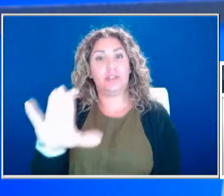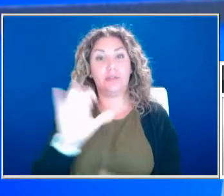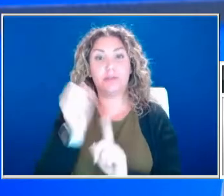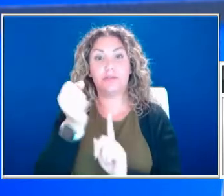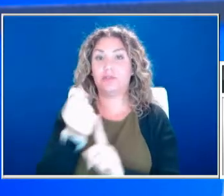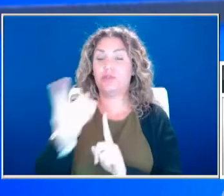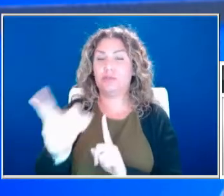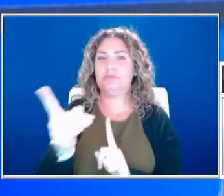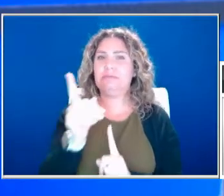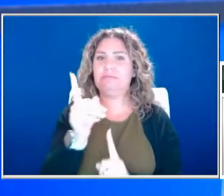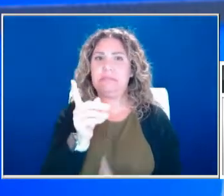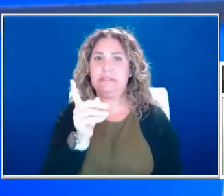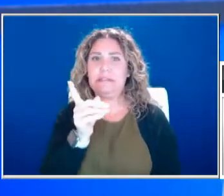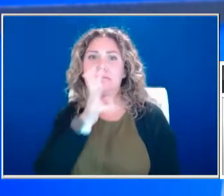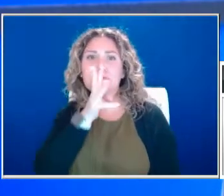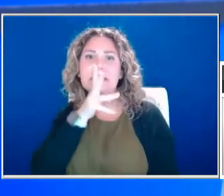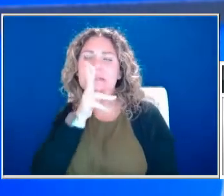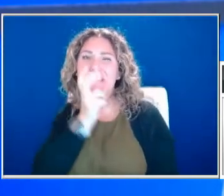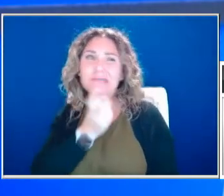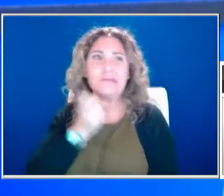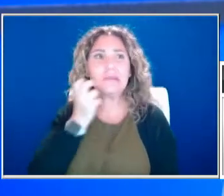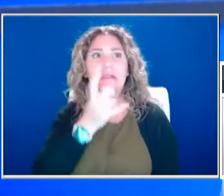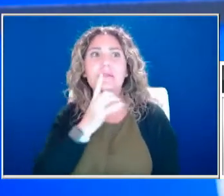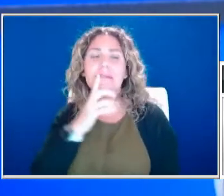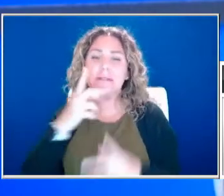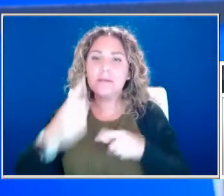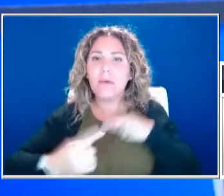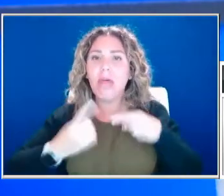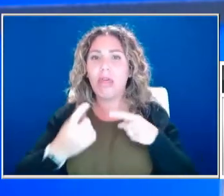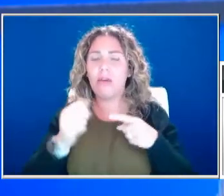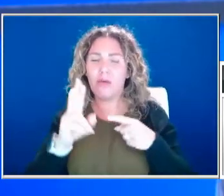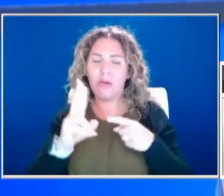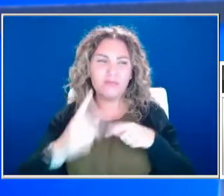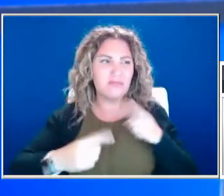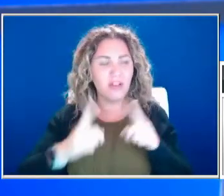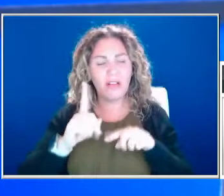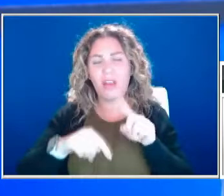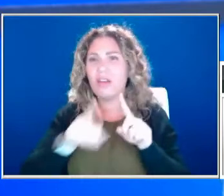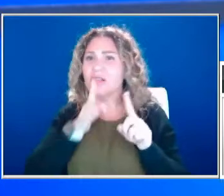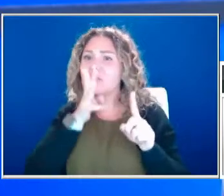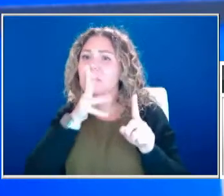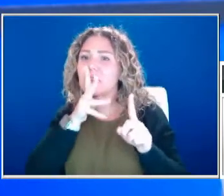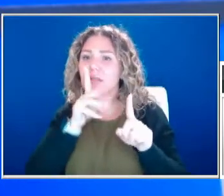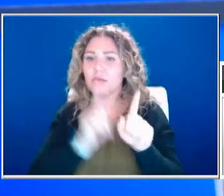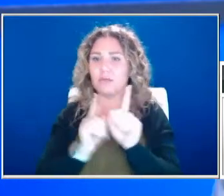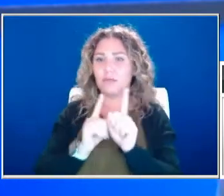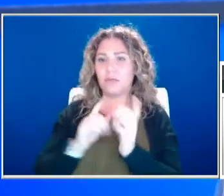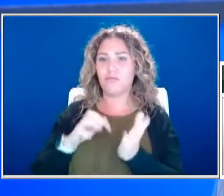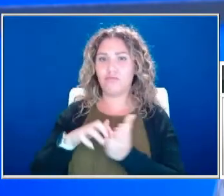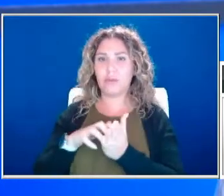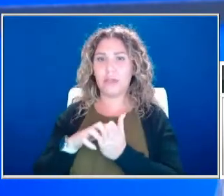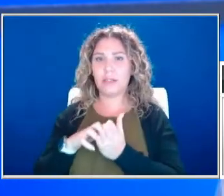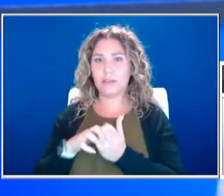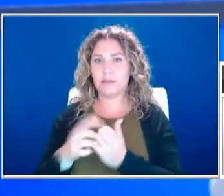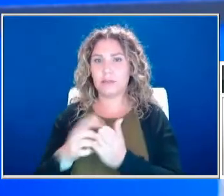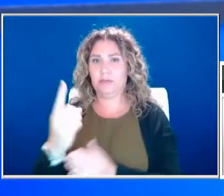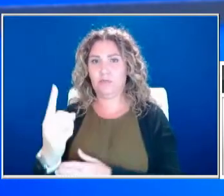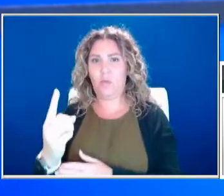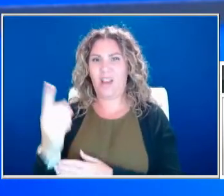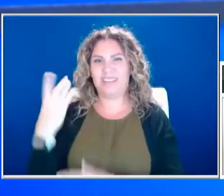problems or, difficulty getting his words out. He was also having some weakness on one side more than the other